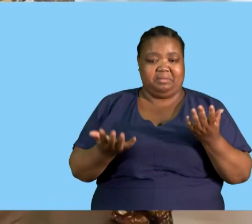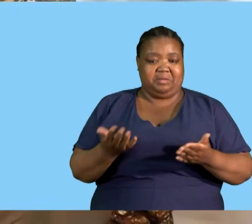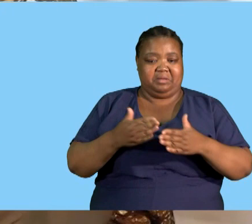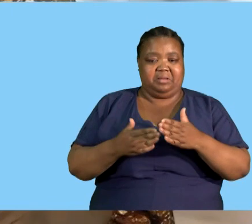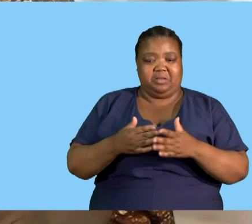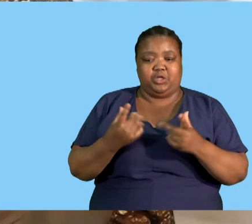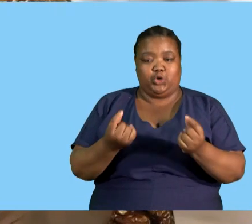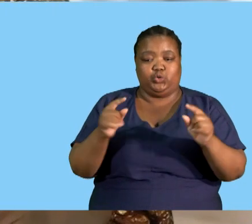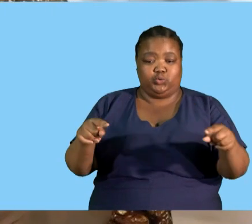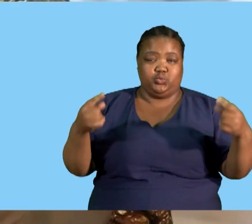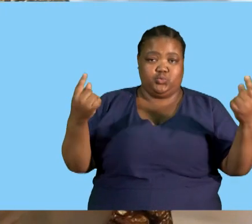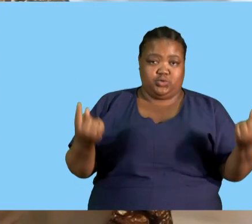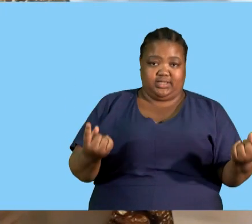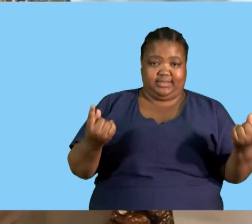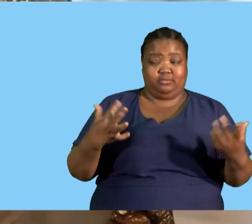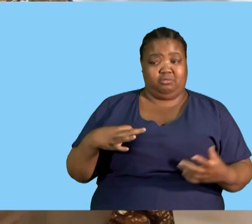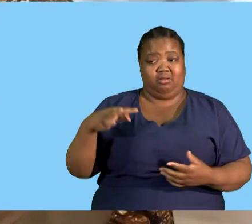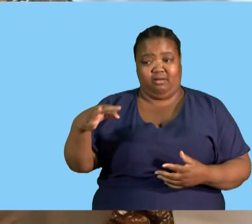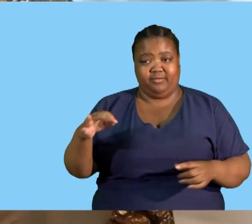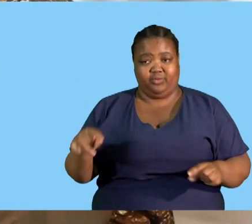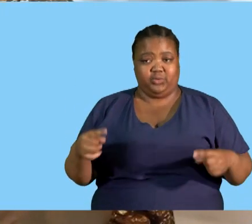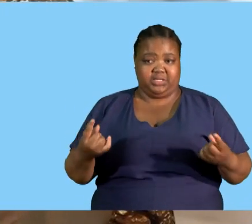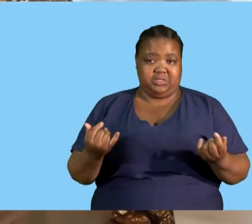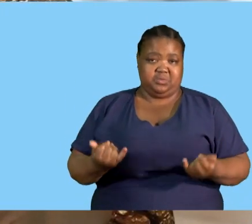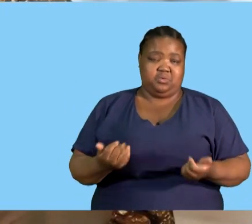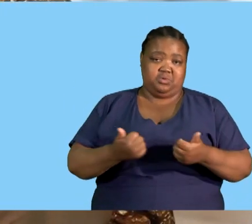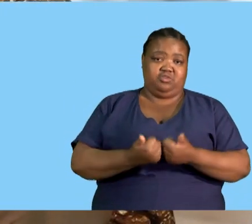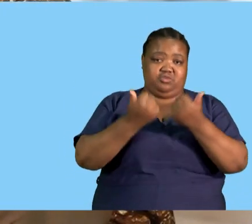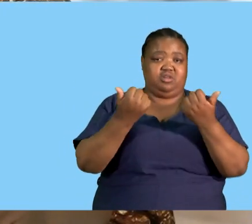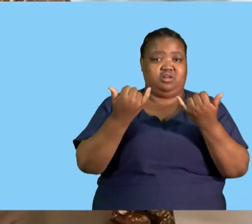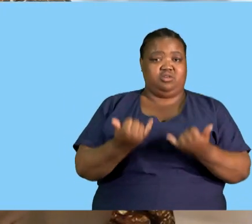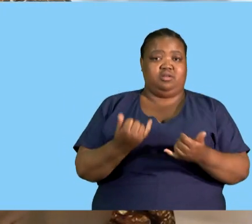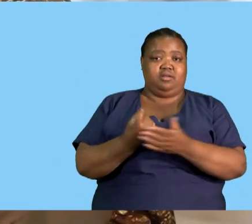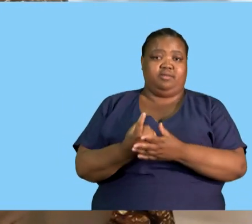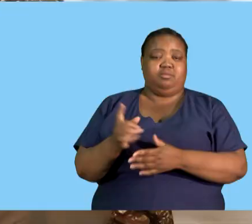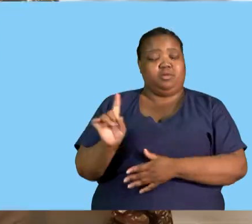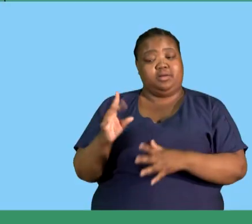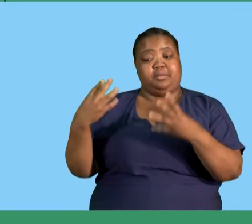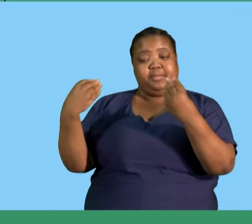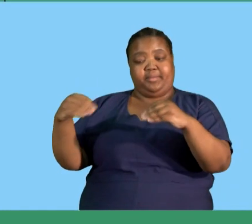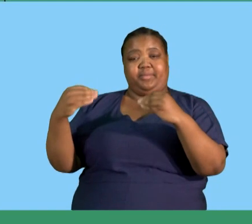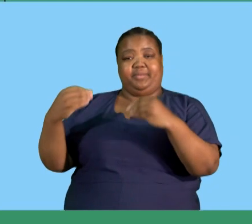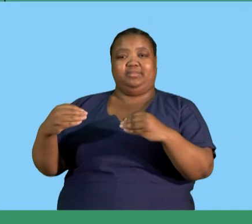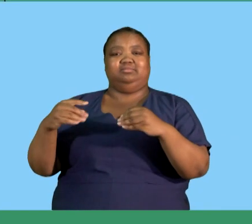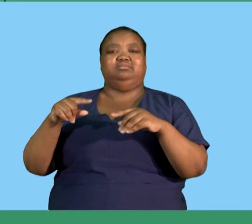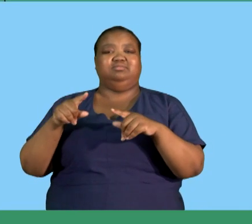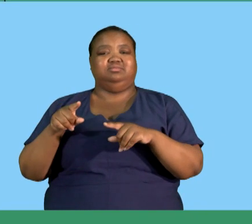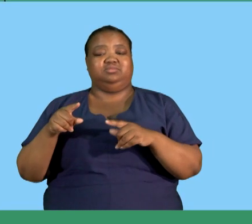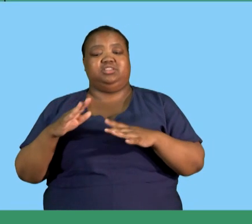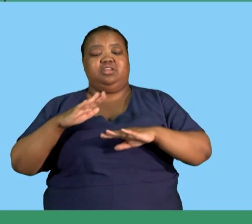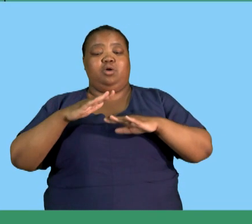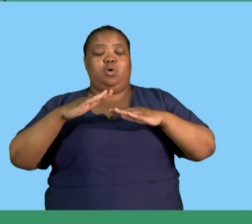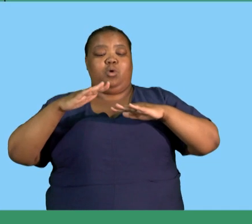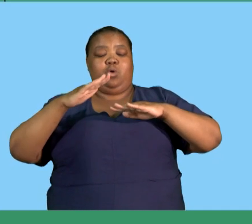online. So we may not be able to cater for or afford. So it becomes a challenge. So what must happen? Businesses must be geared